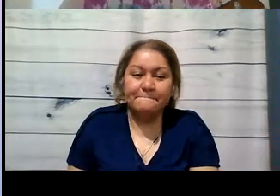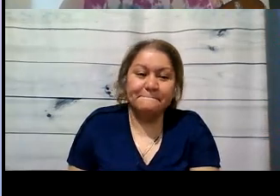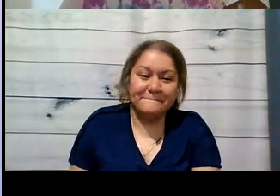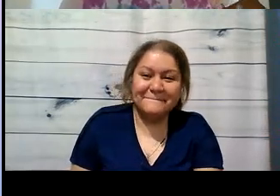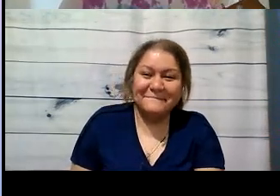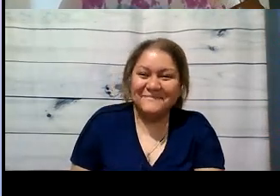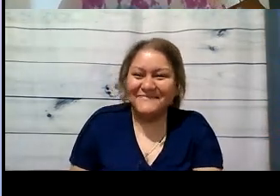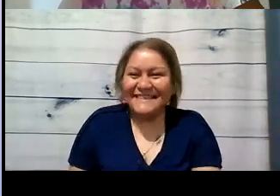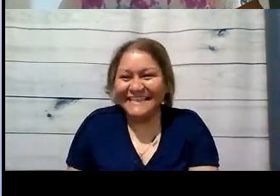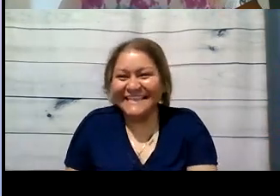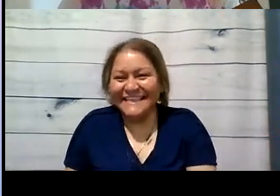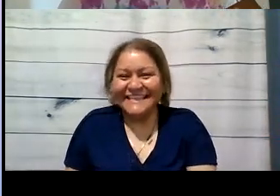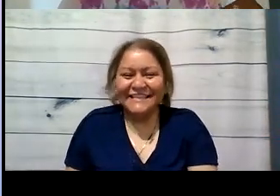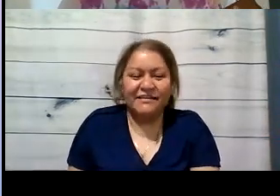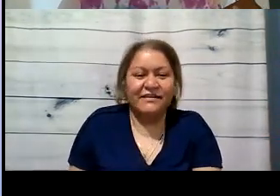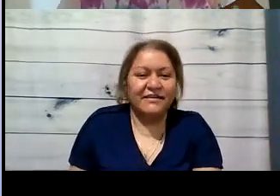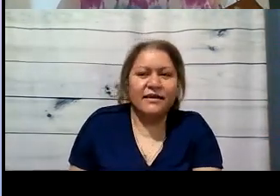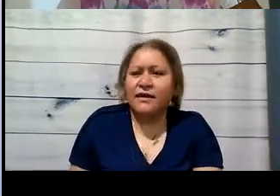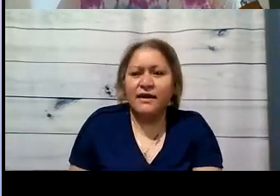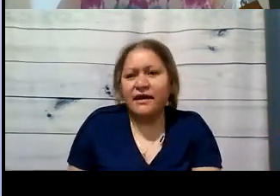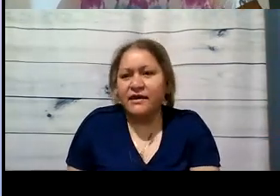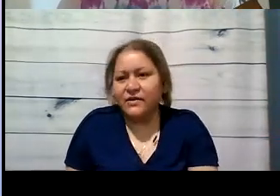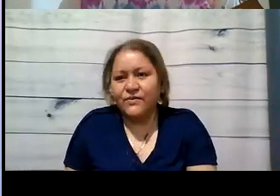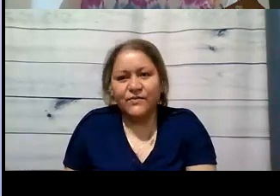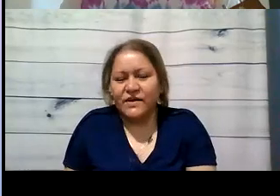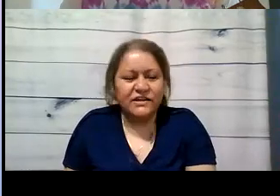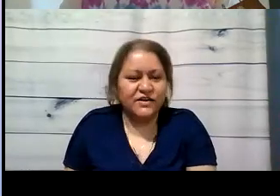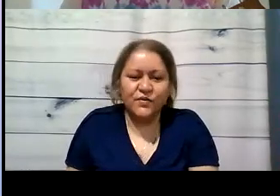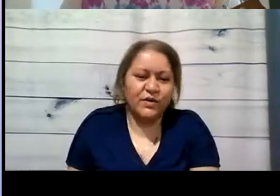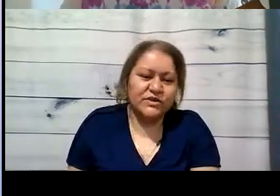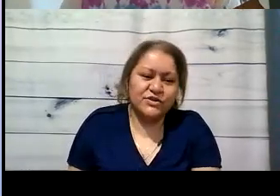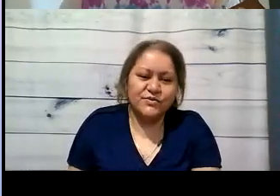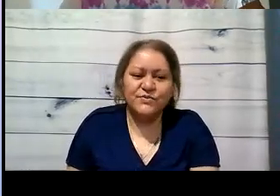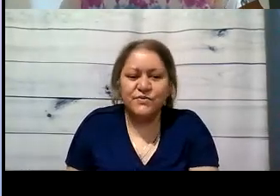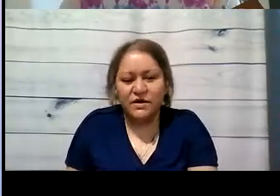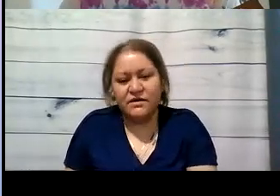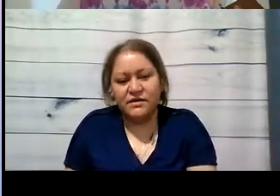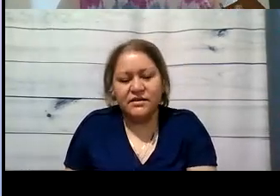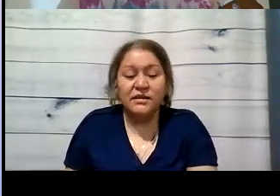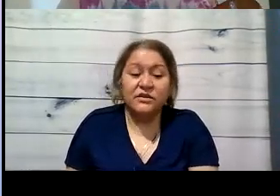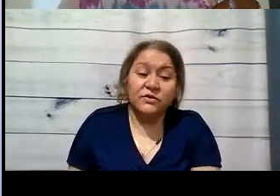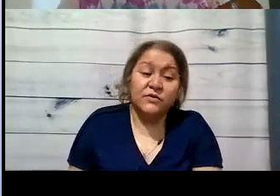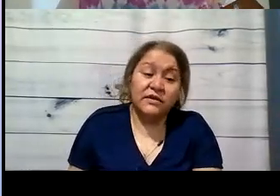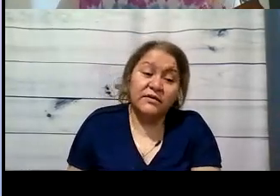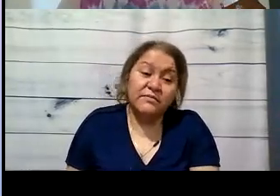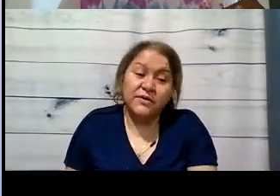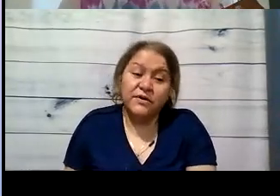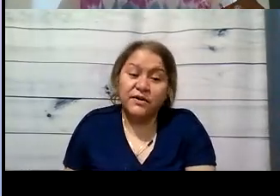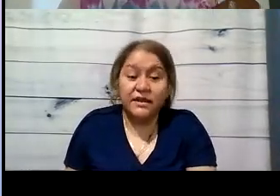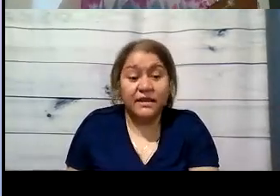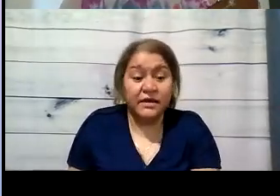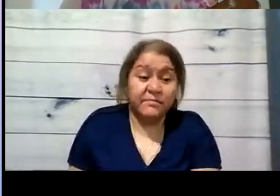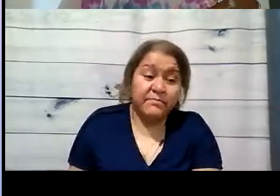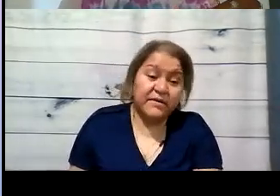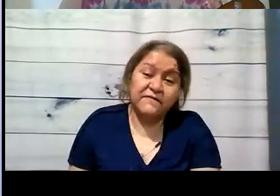Twinkle, twinkle, little star. I don't wonder what you are. You're the